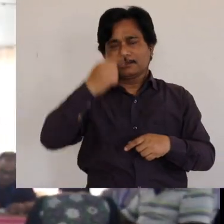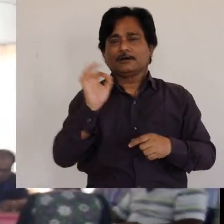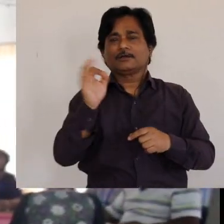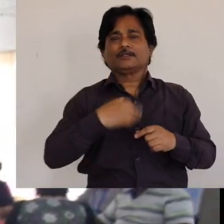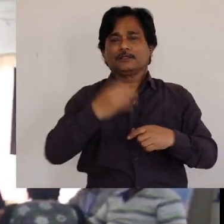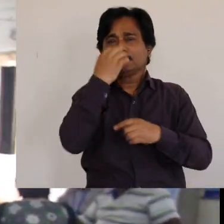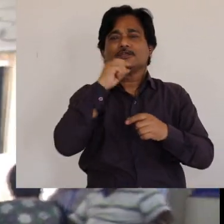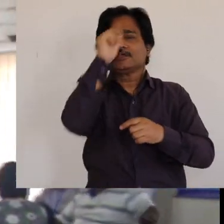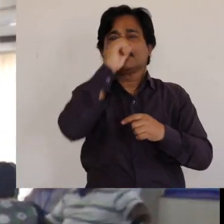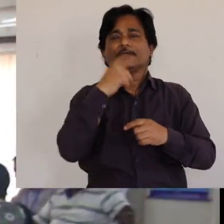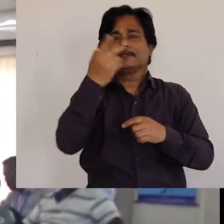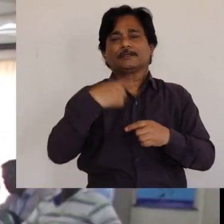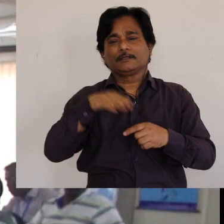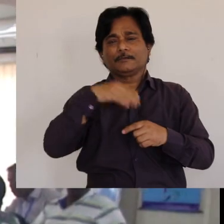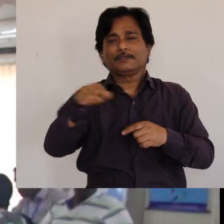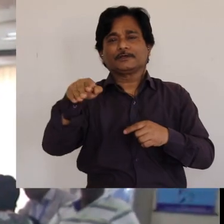at community level.